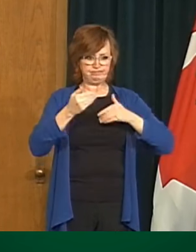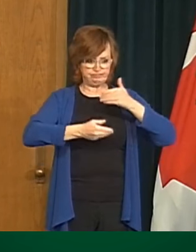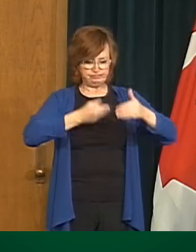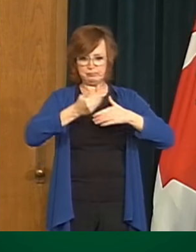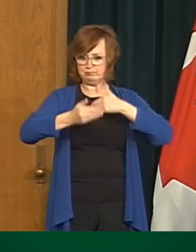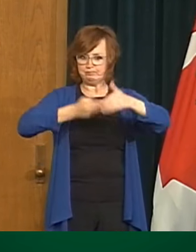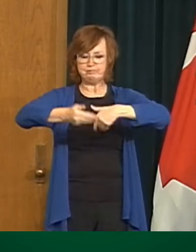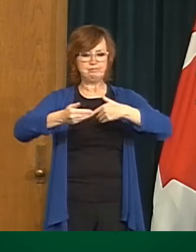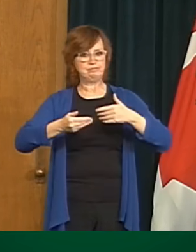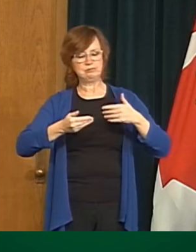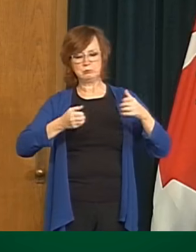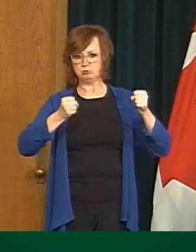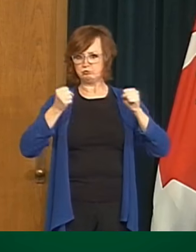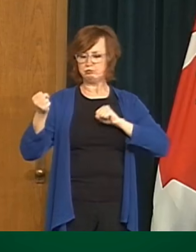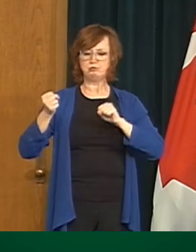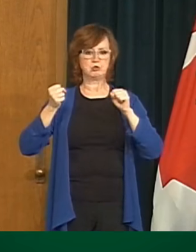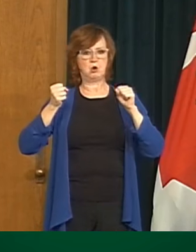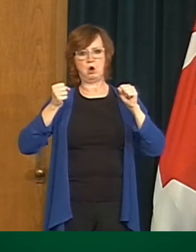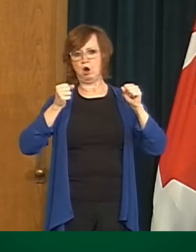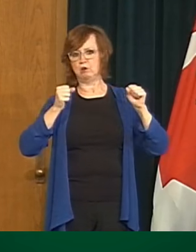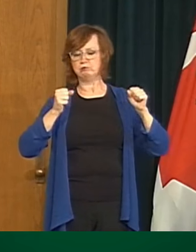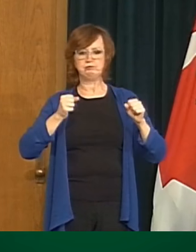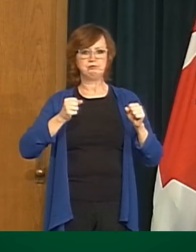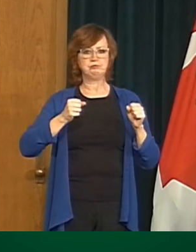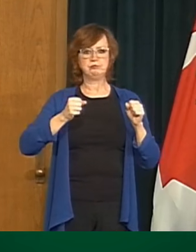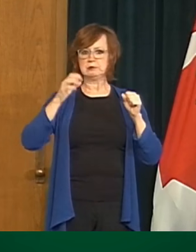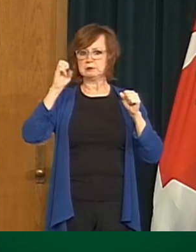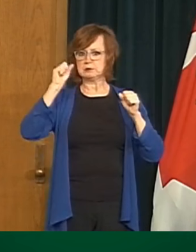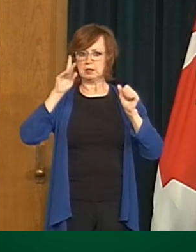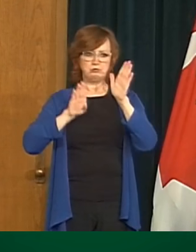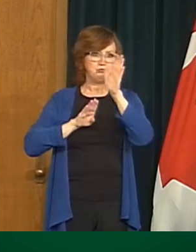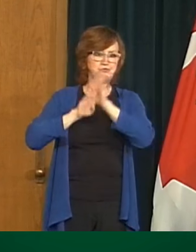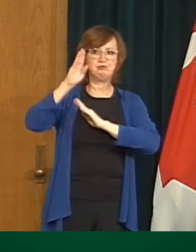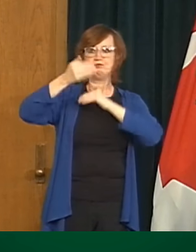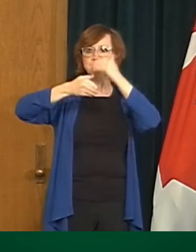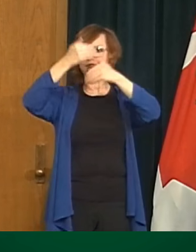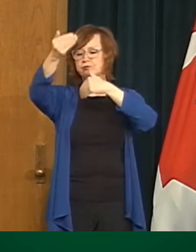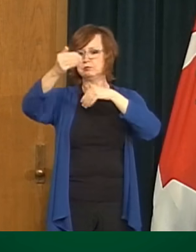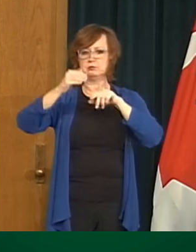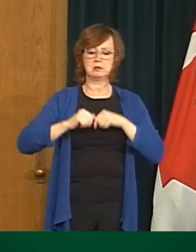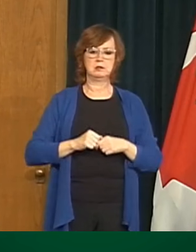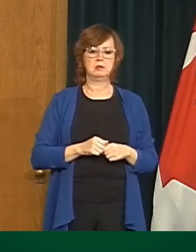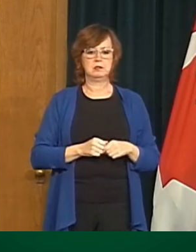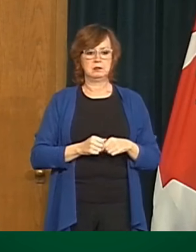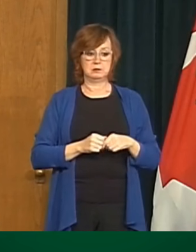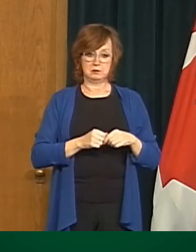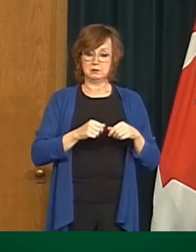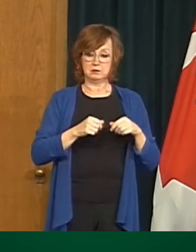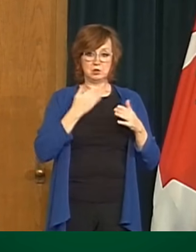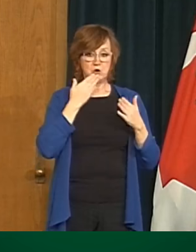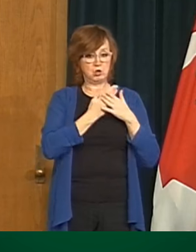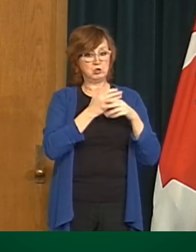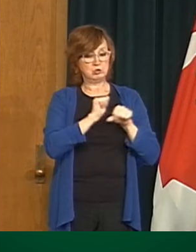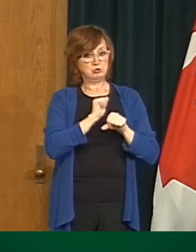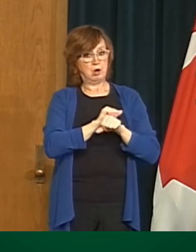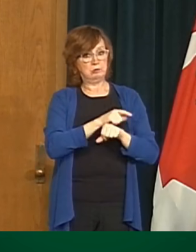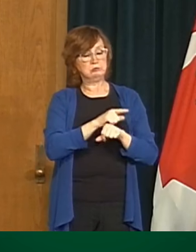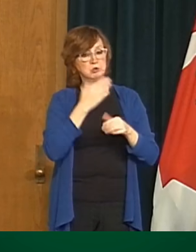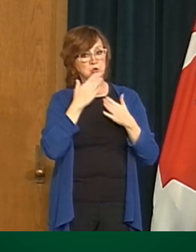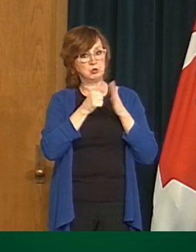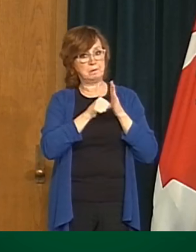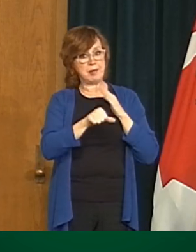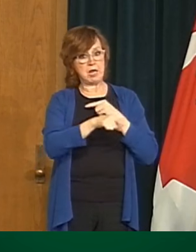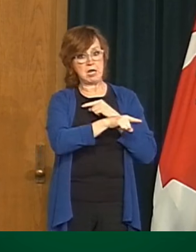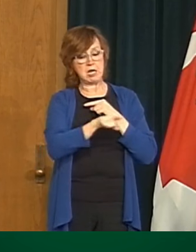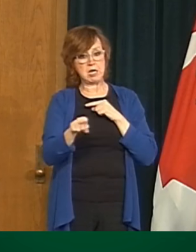Saskatchewan. And in turn, we will create good-paying jobs while they do it. In fact, based on Statistics Canada